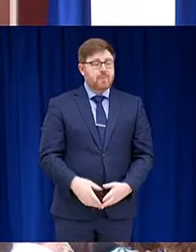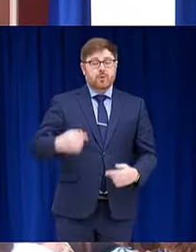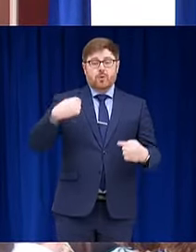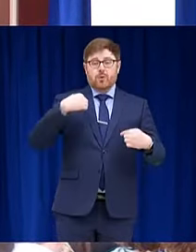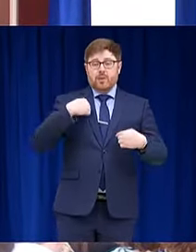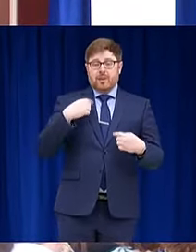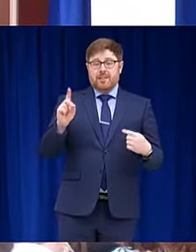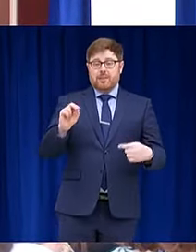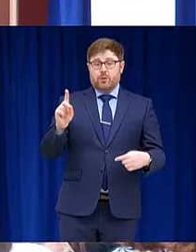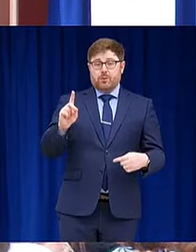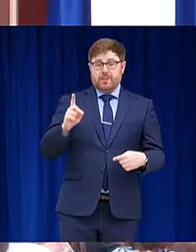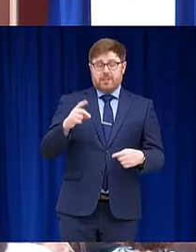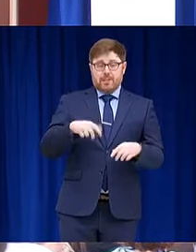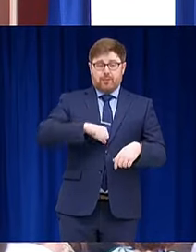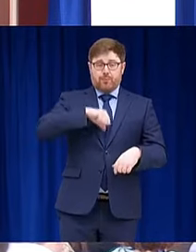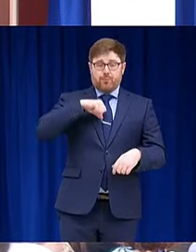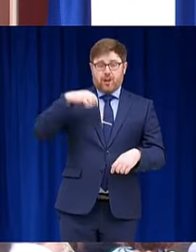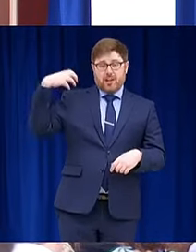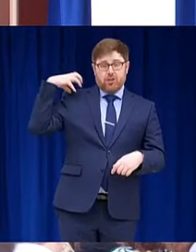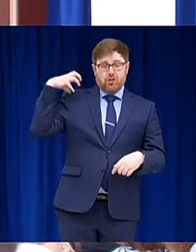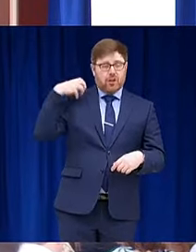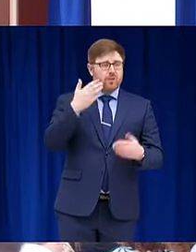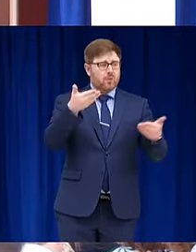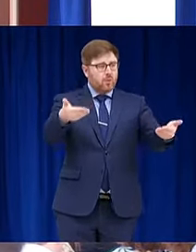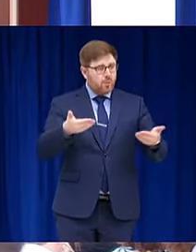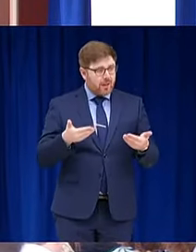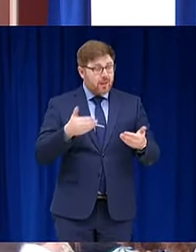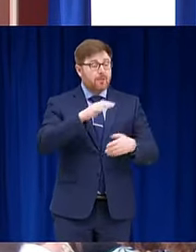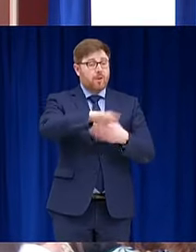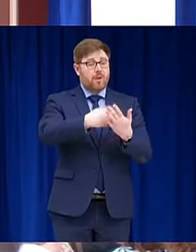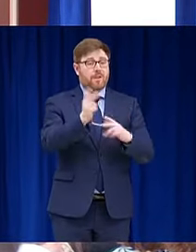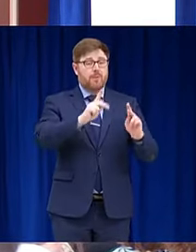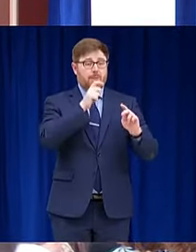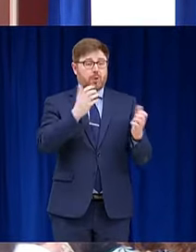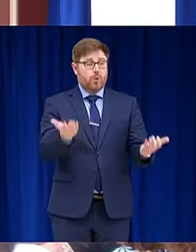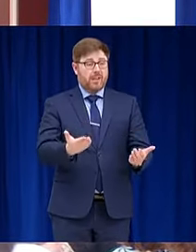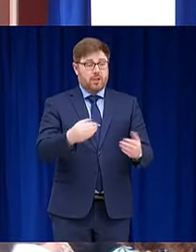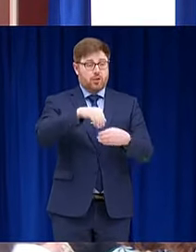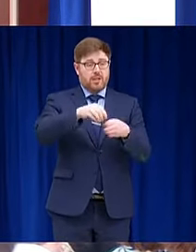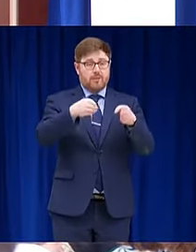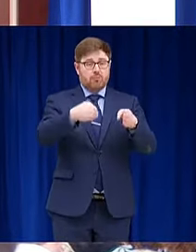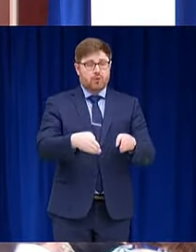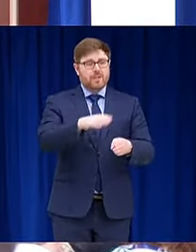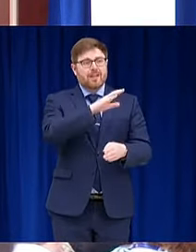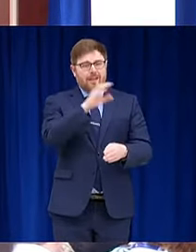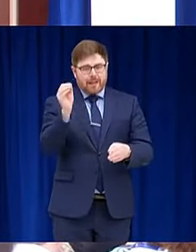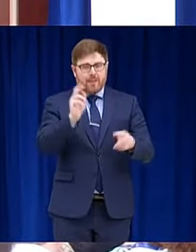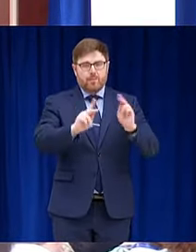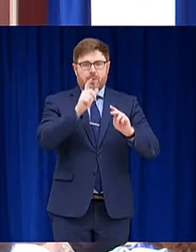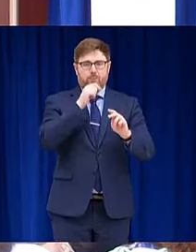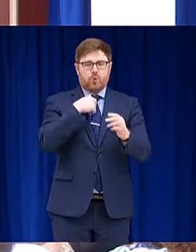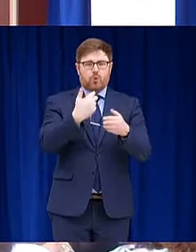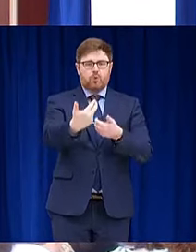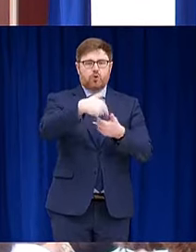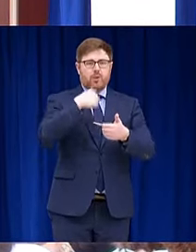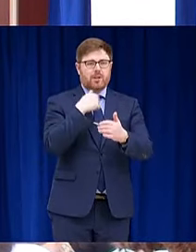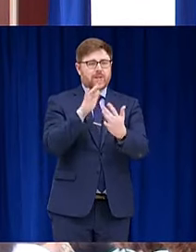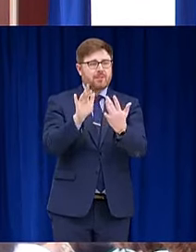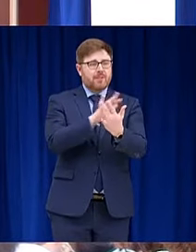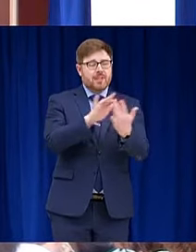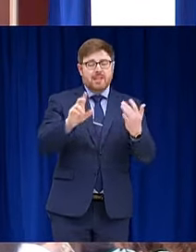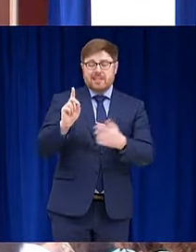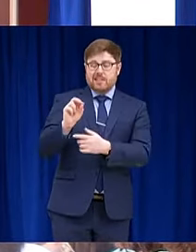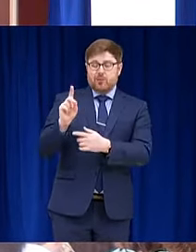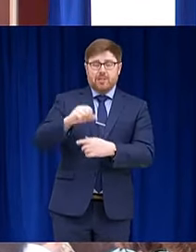like to welcome everyone here in the Pentagon and those who are joining us virtually today. DoD Pride is comprised of lesbians, gays,